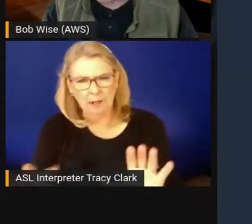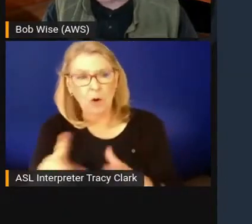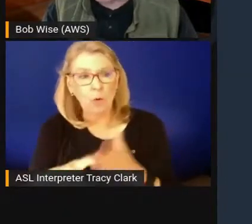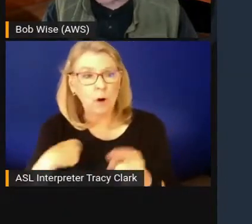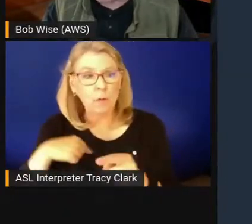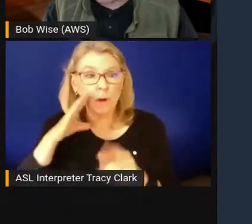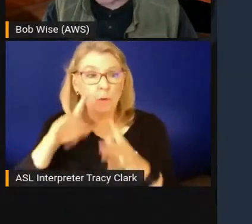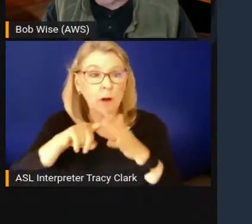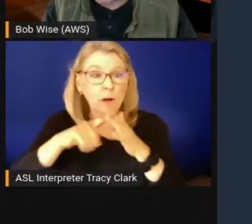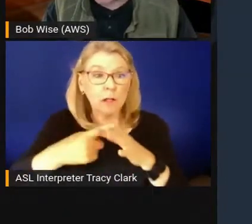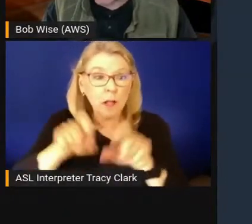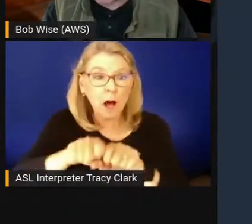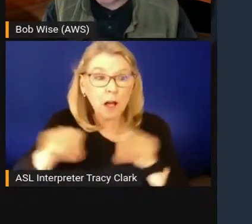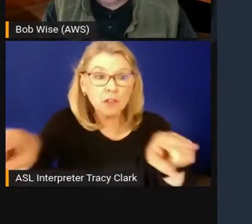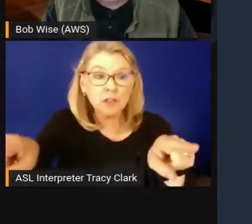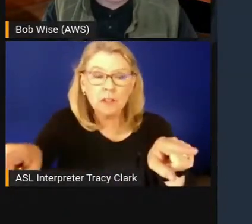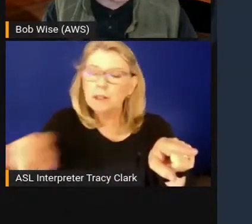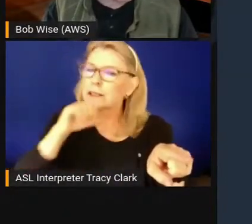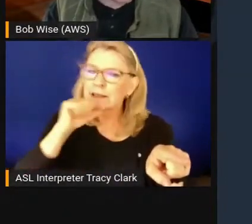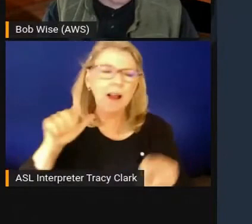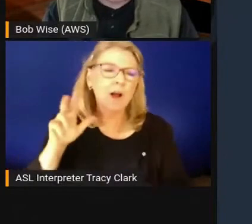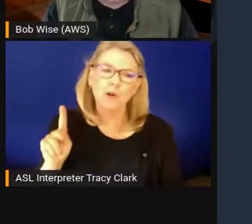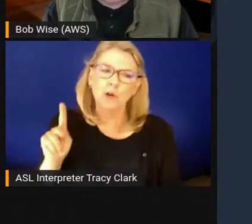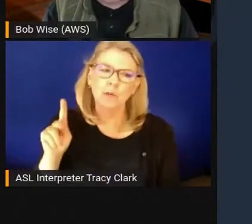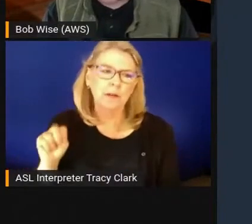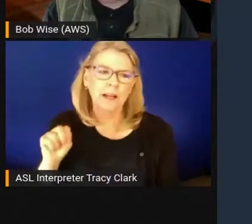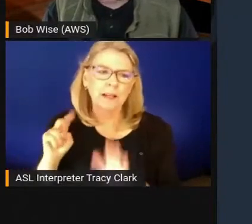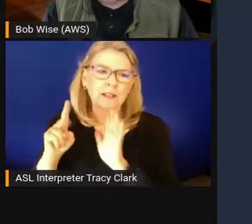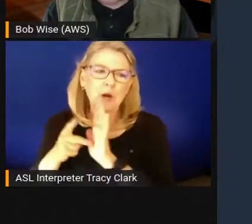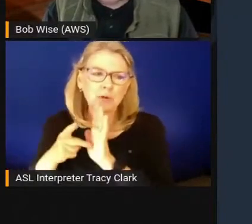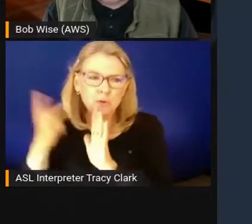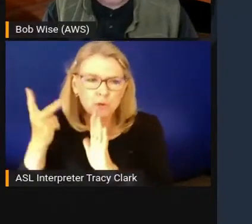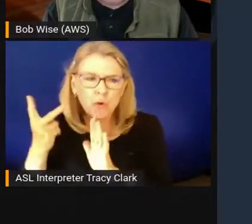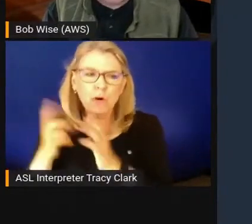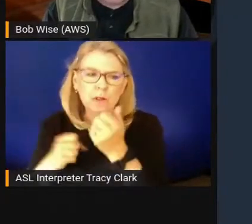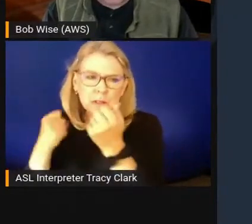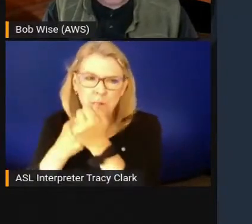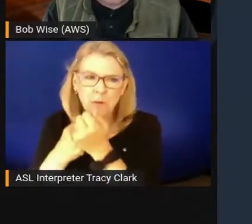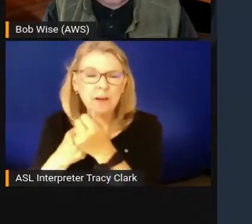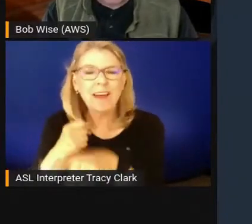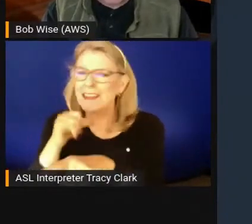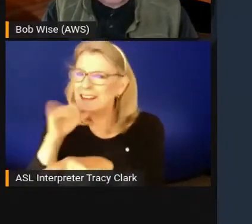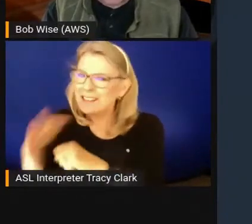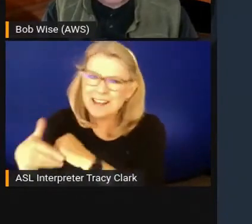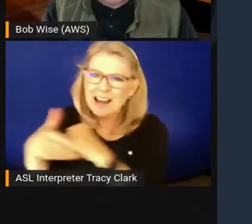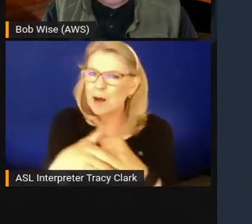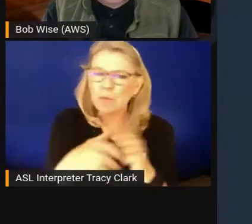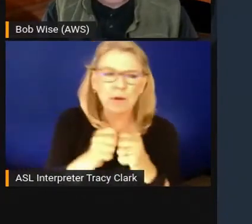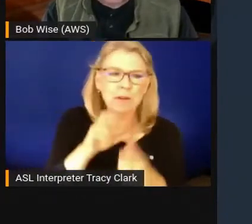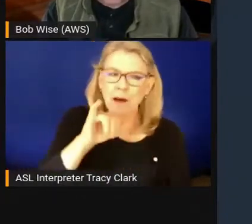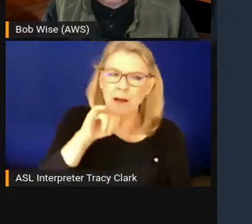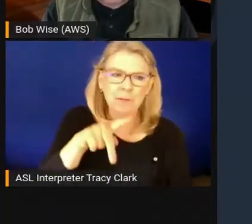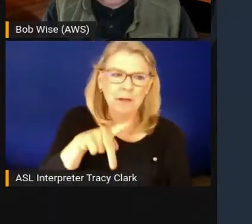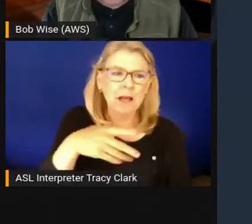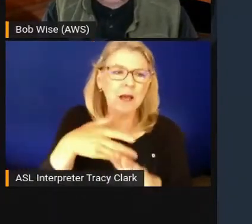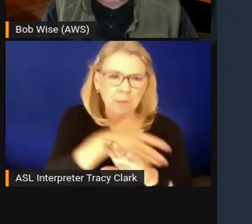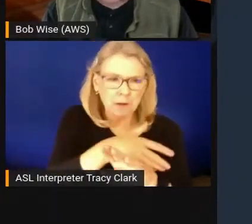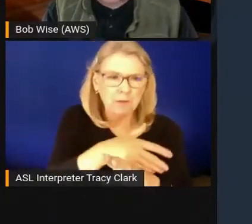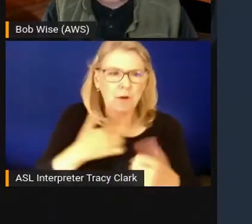is not Kubernetes dual stack support, because that doesn't help with IPv4 address exhaustion. Rather, we're launching